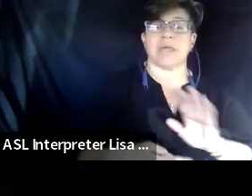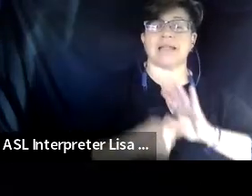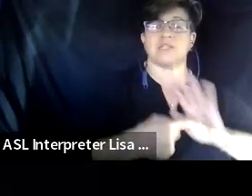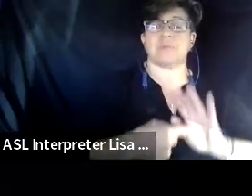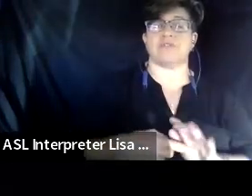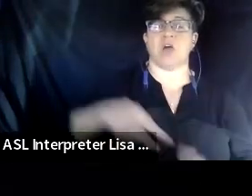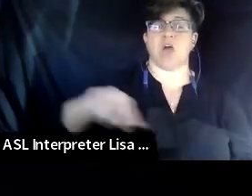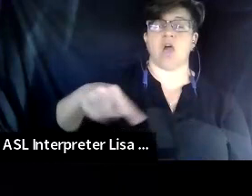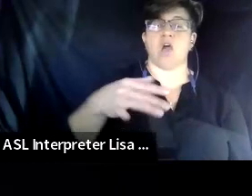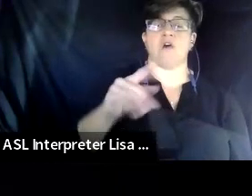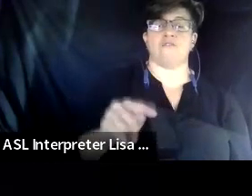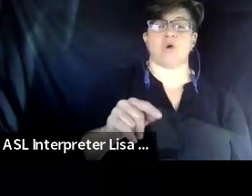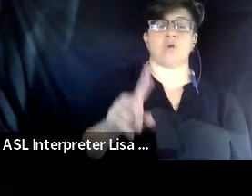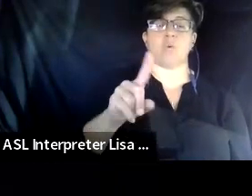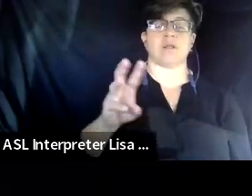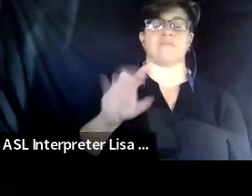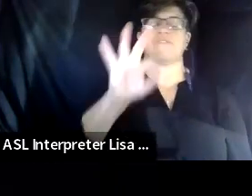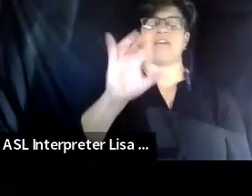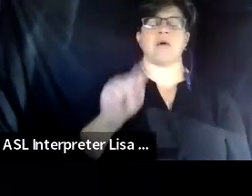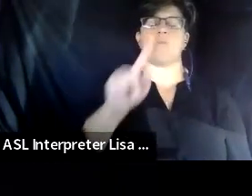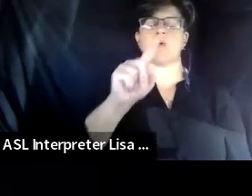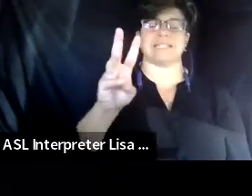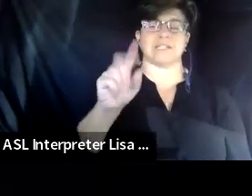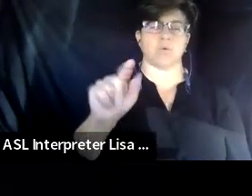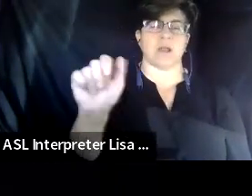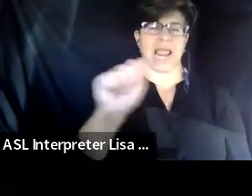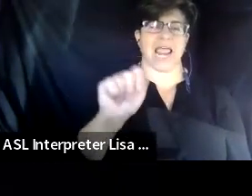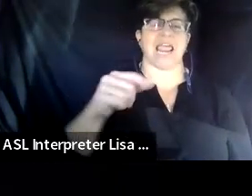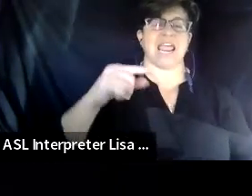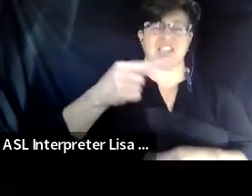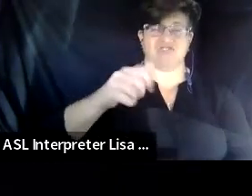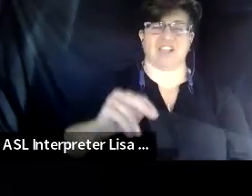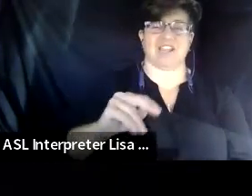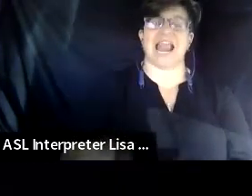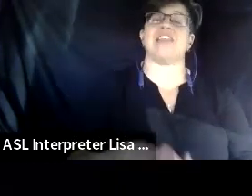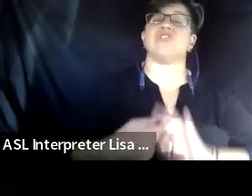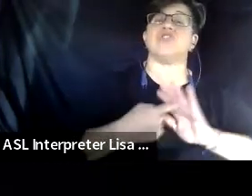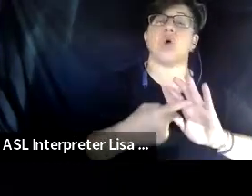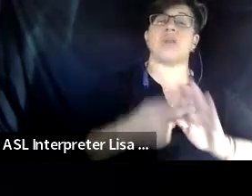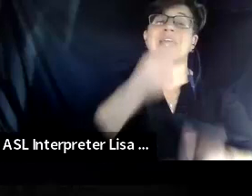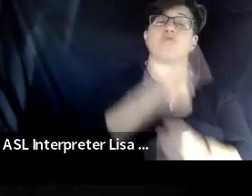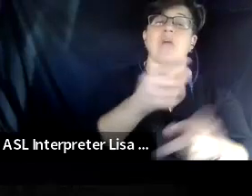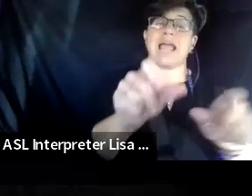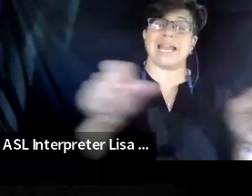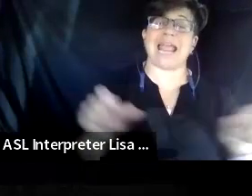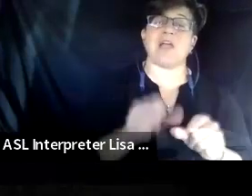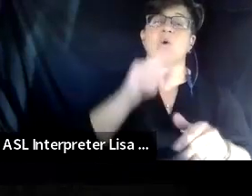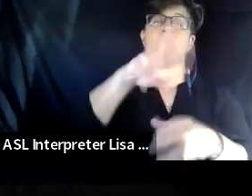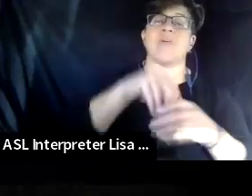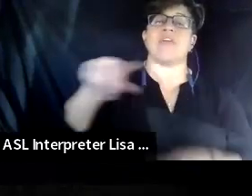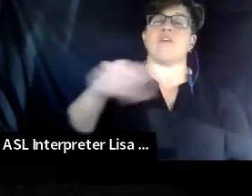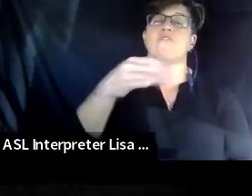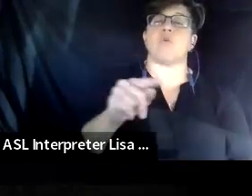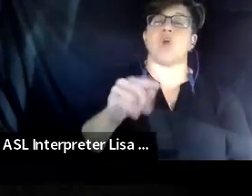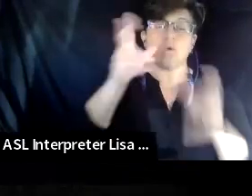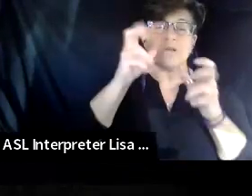mice because of the knockout of the gene. And it is expressed in the correct area within the photoreceptors. And